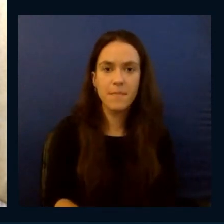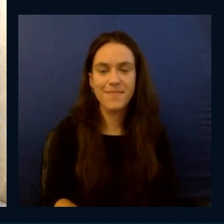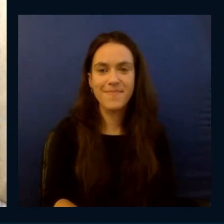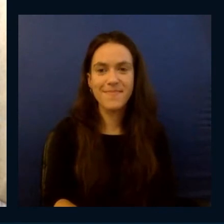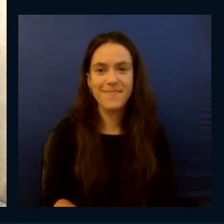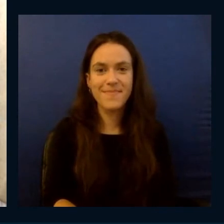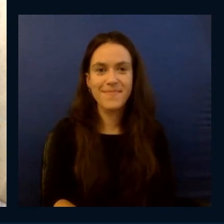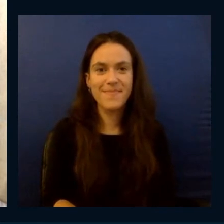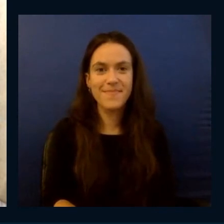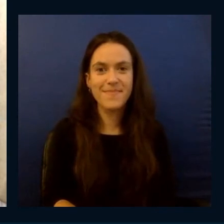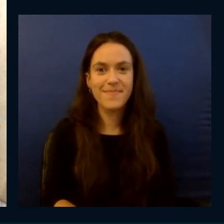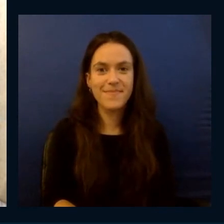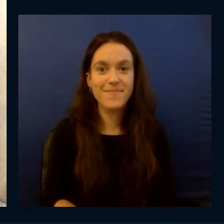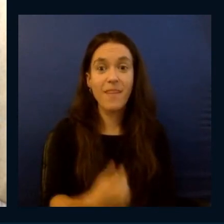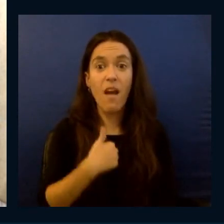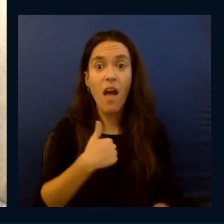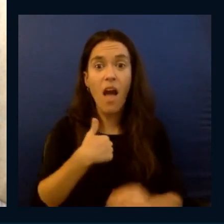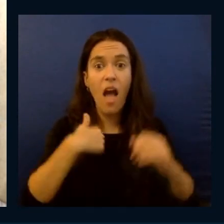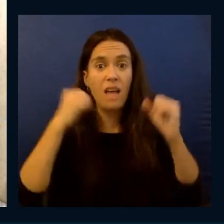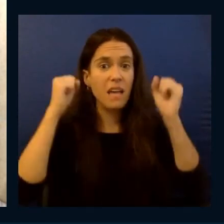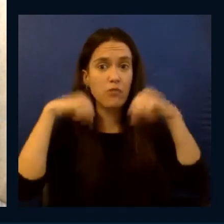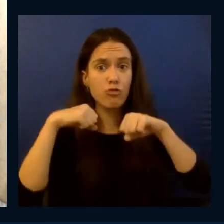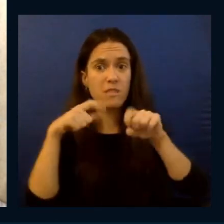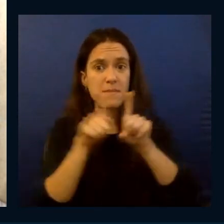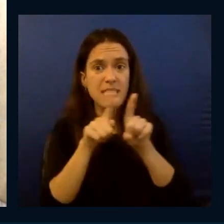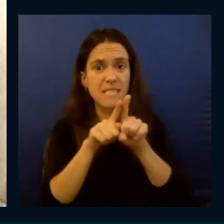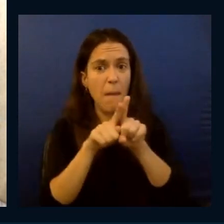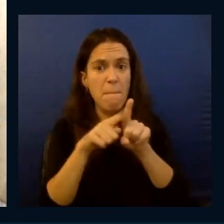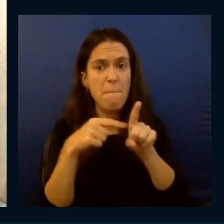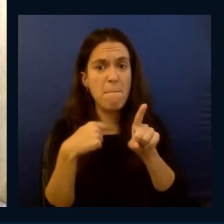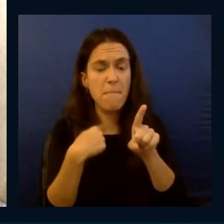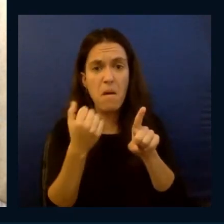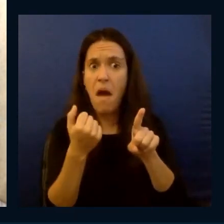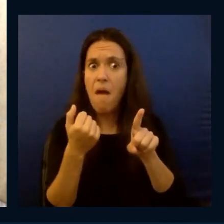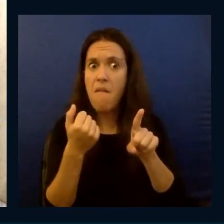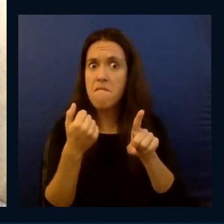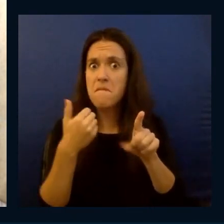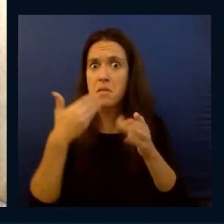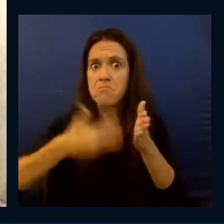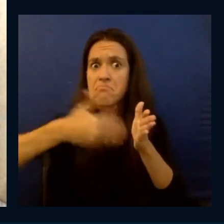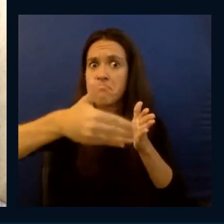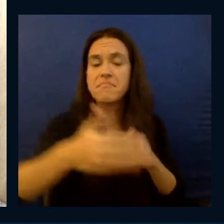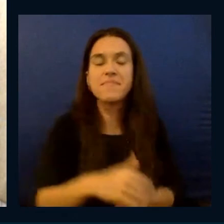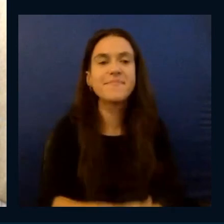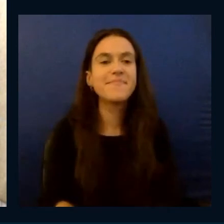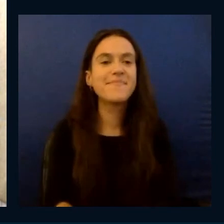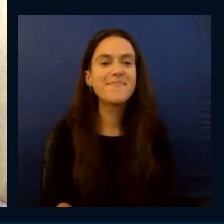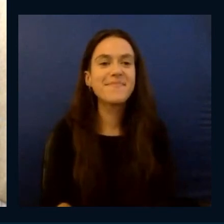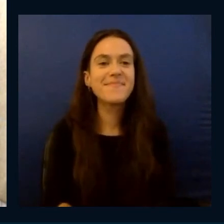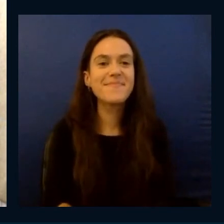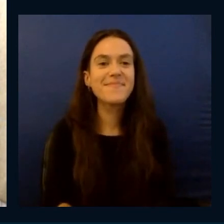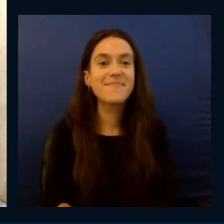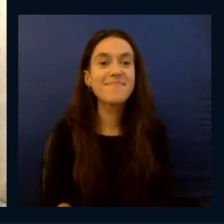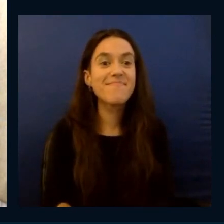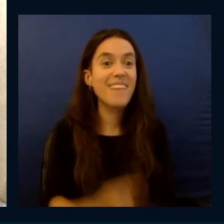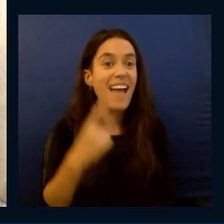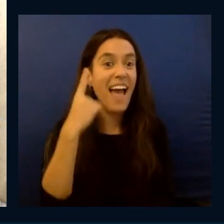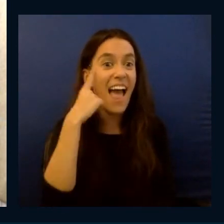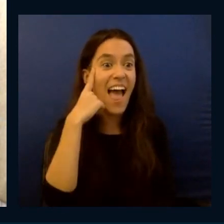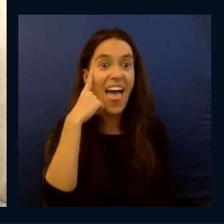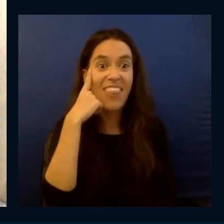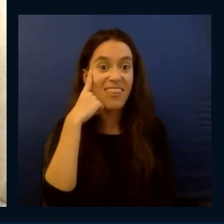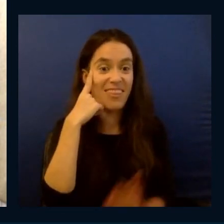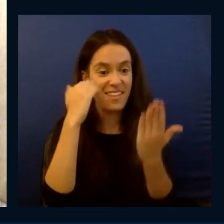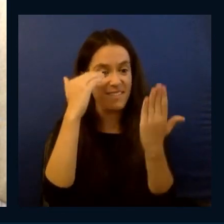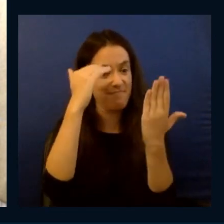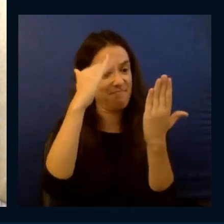I agree. I use it a lot as well. Yeah. Yeah, me too. Yeah. So I think we're out of questions. Is